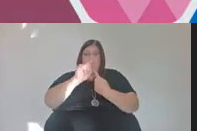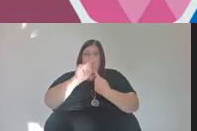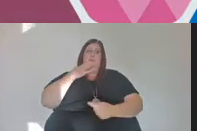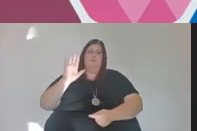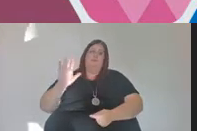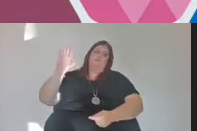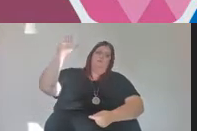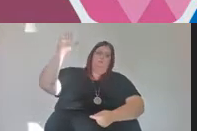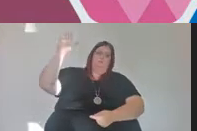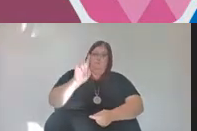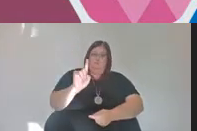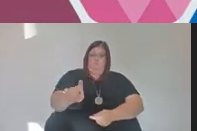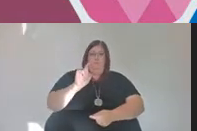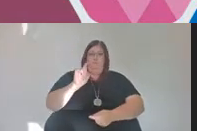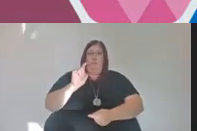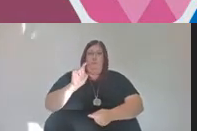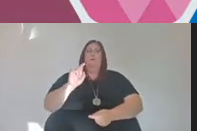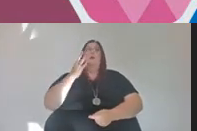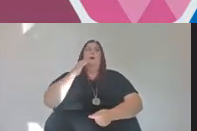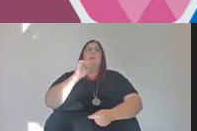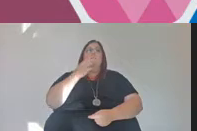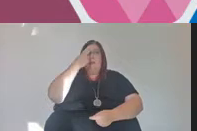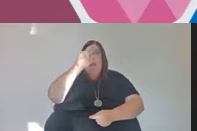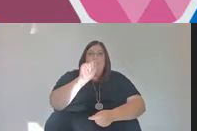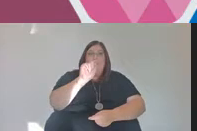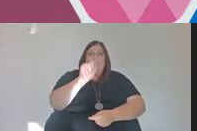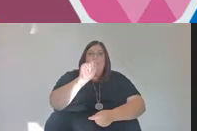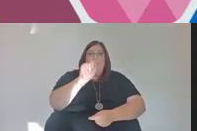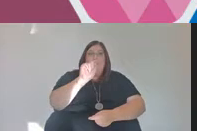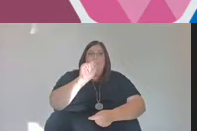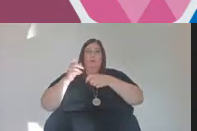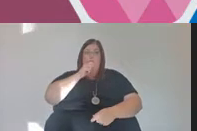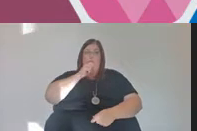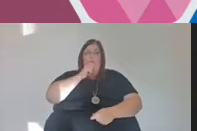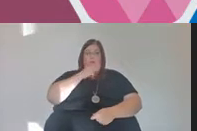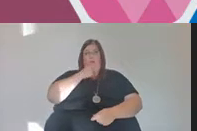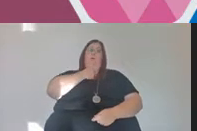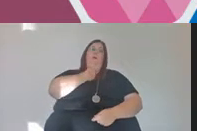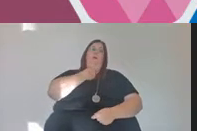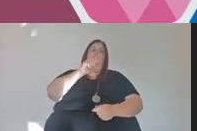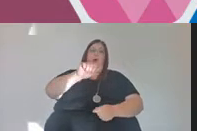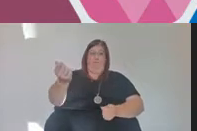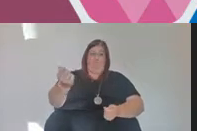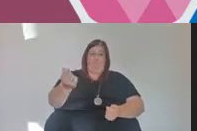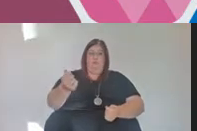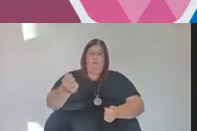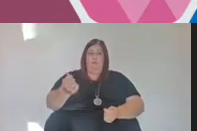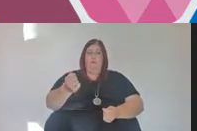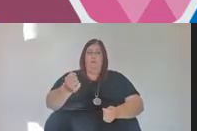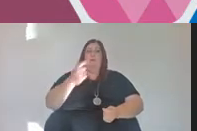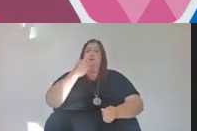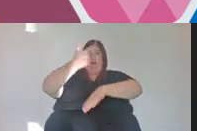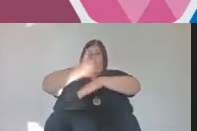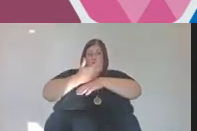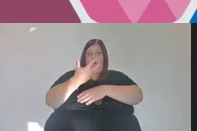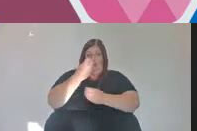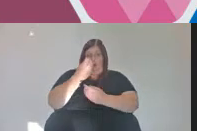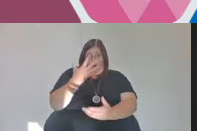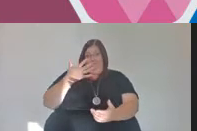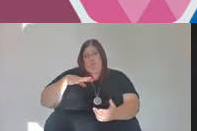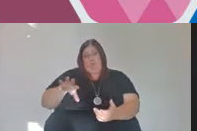when addressed to be invited in, unmute your microphone, and if you'd like to be seen on camera, you could also turn